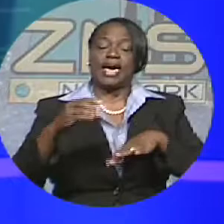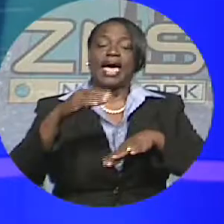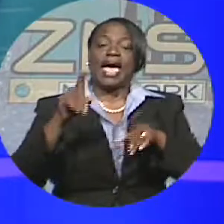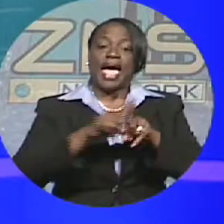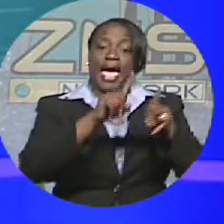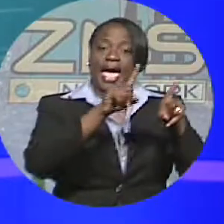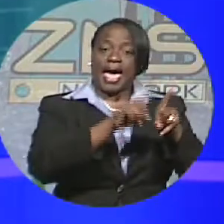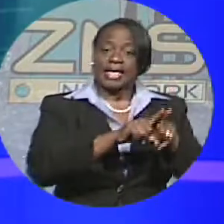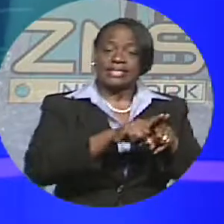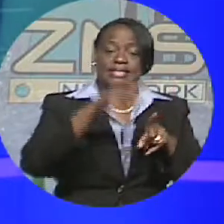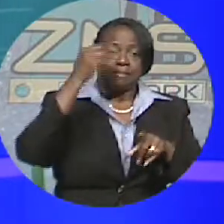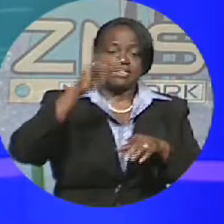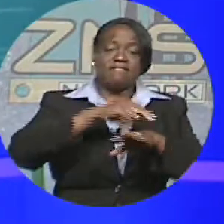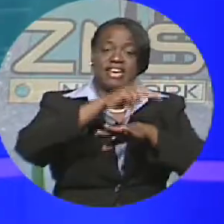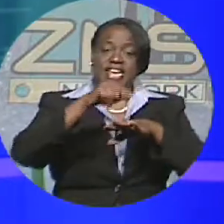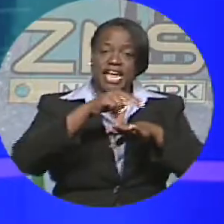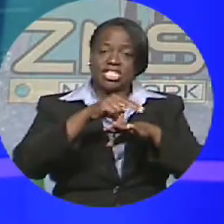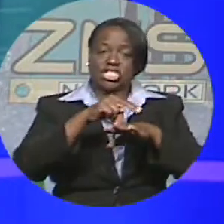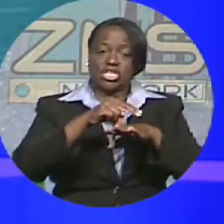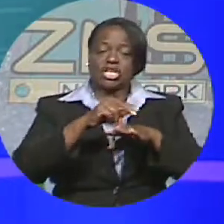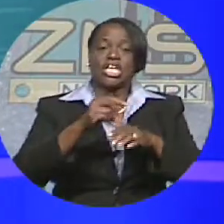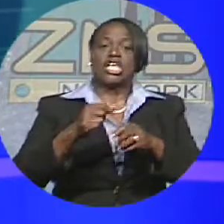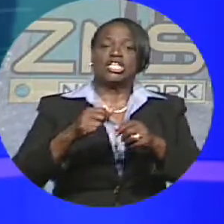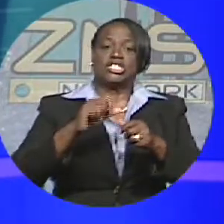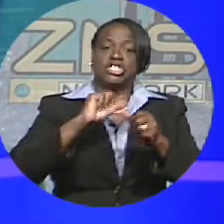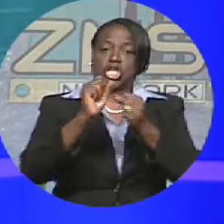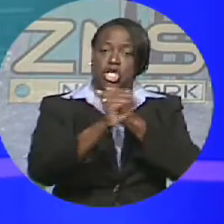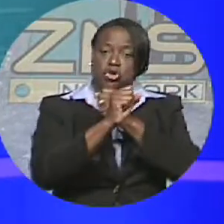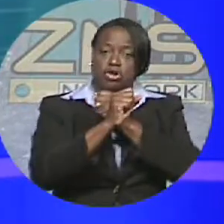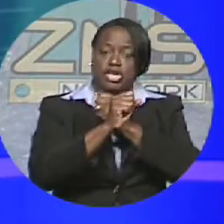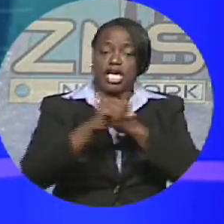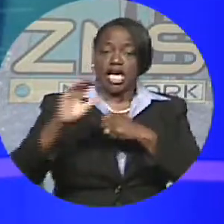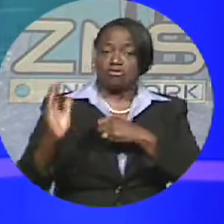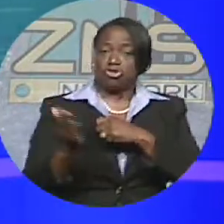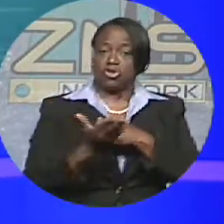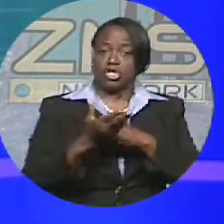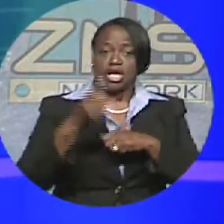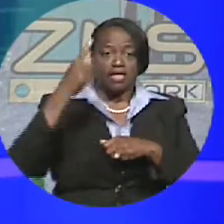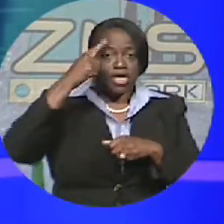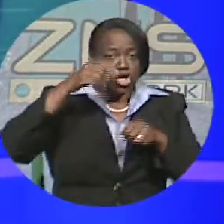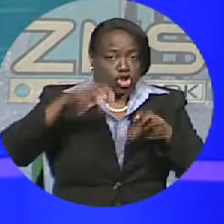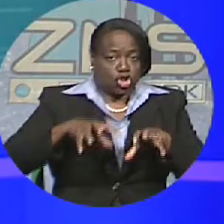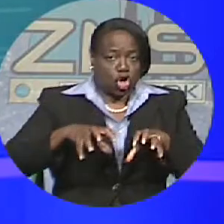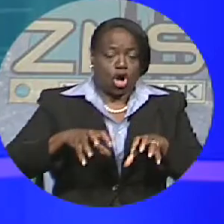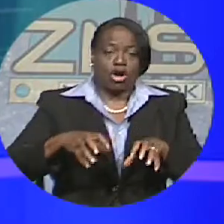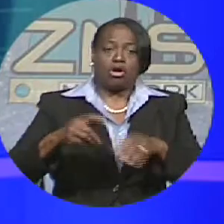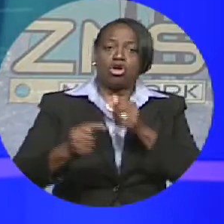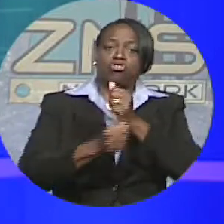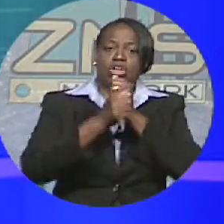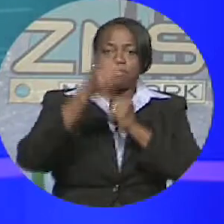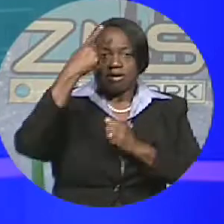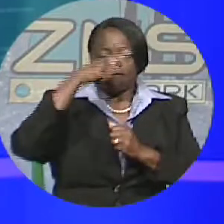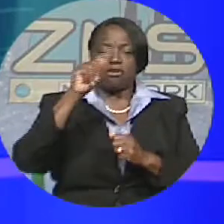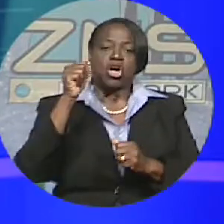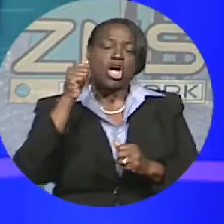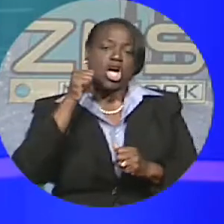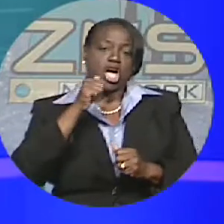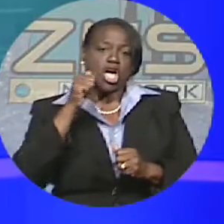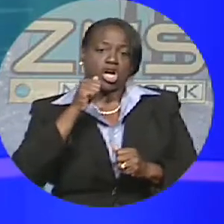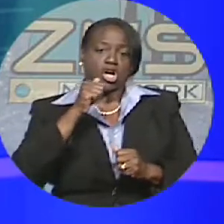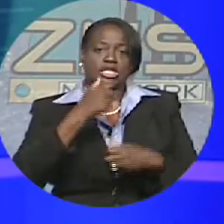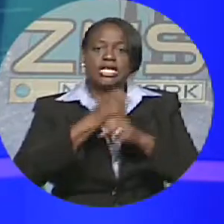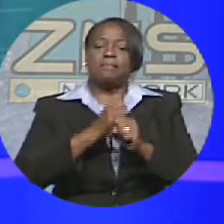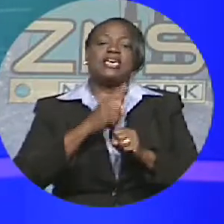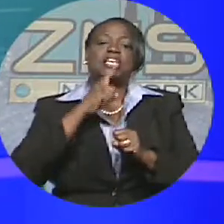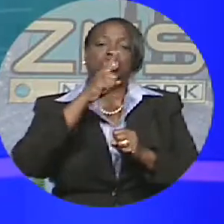introduced shock treatment for girls. The 3-day program gave them a reality check on the consequences of crime, ensuring that